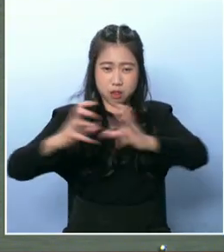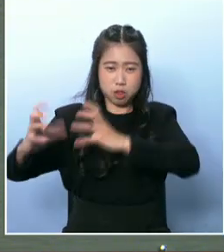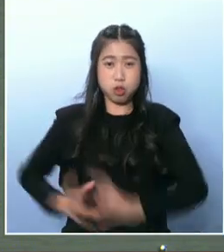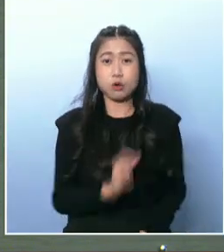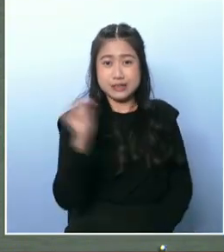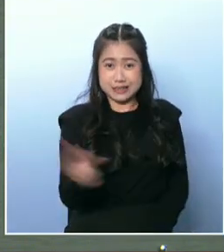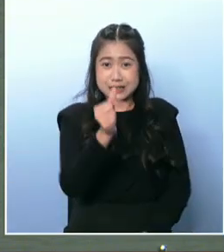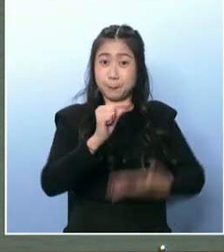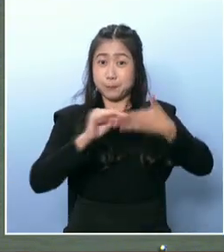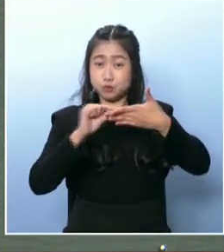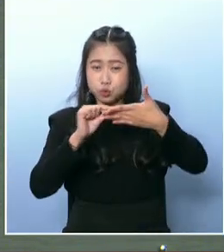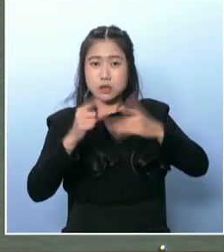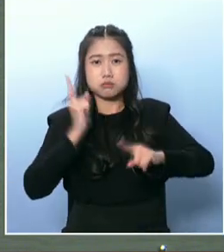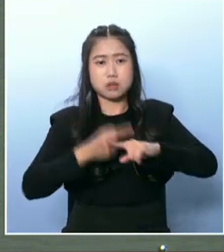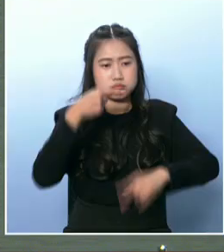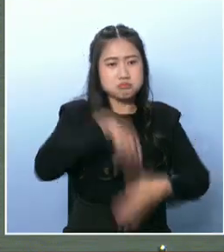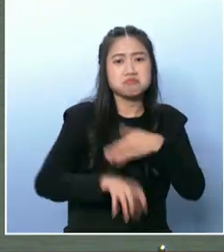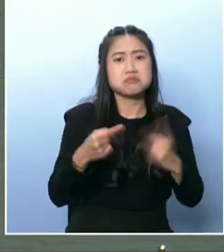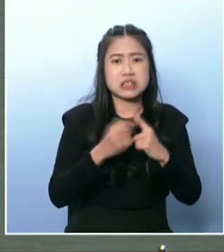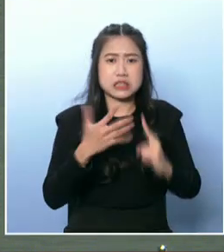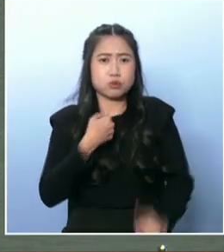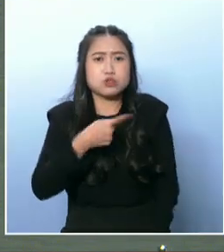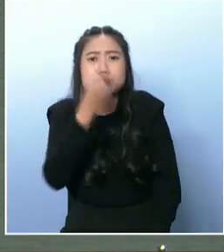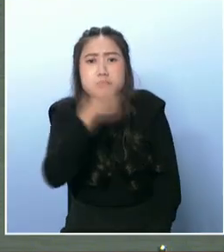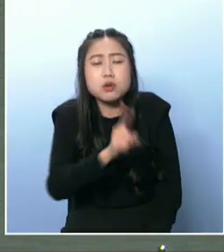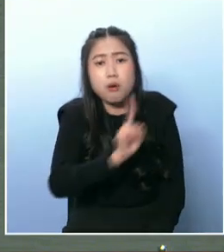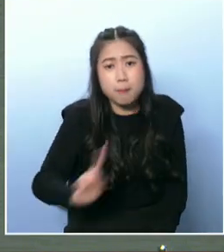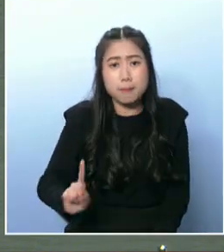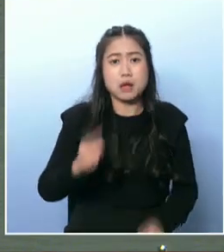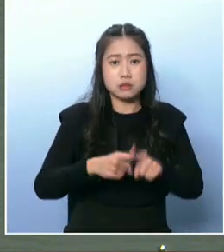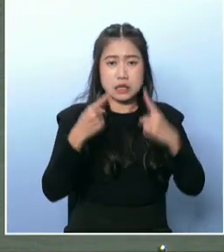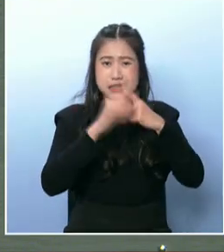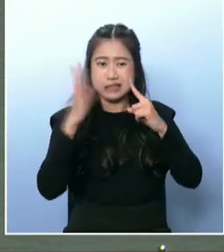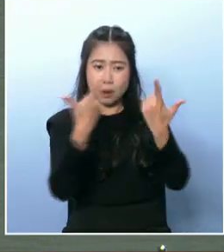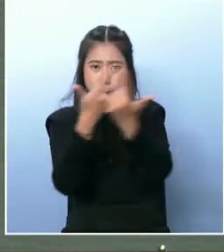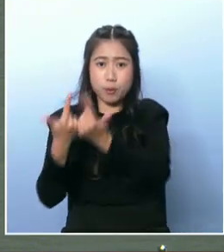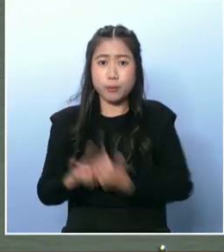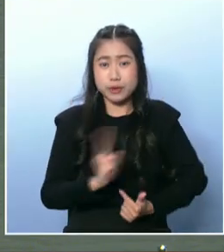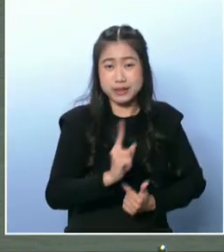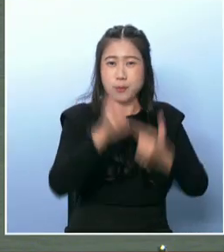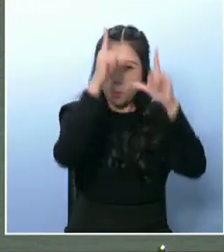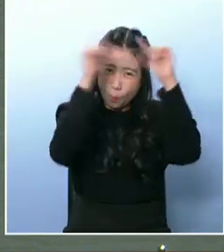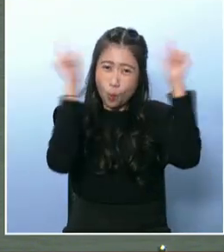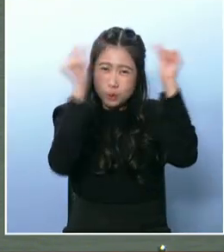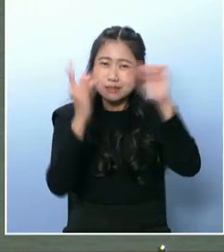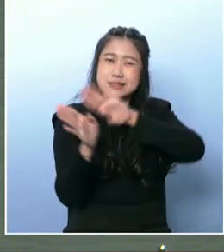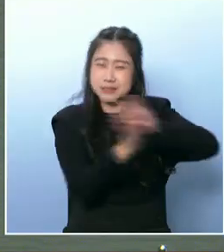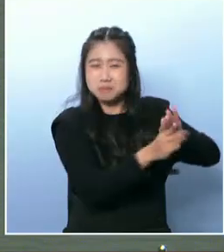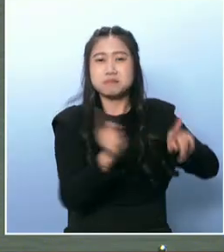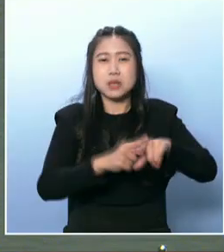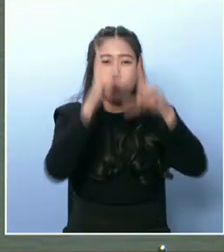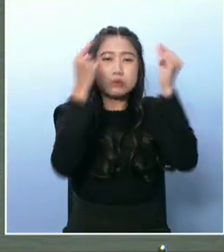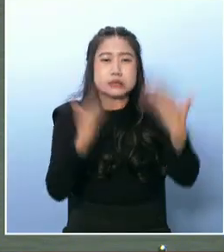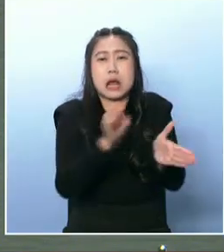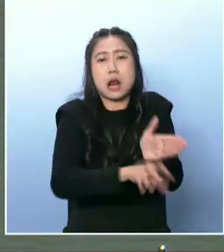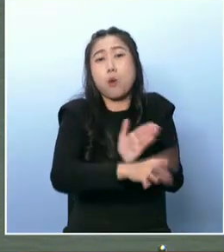such information in the paper. You have not spelled out the number and type of staff you need for the different types of PWDs.